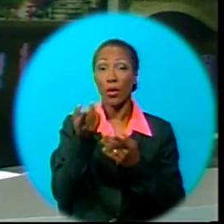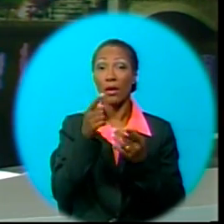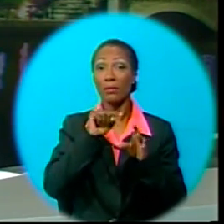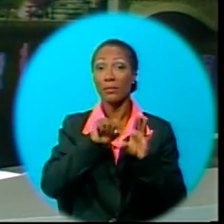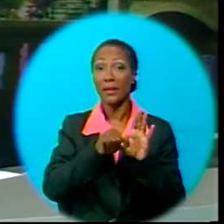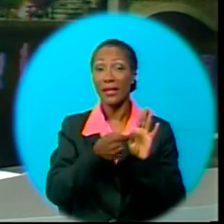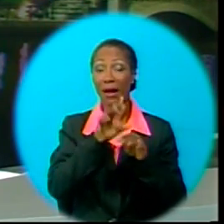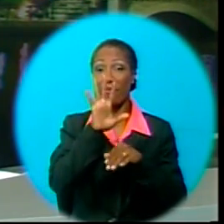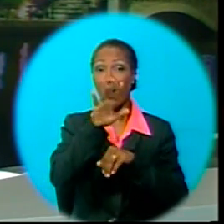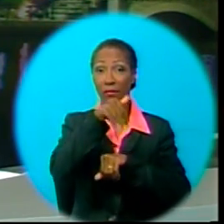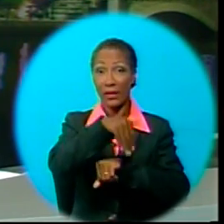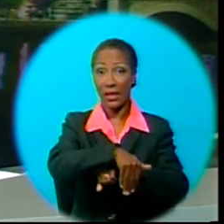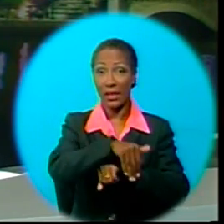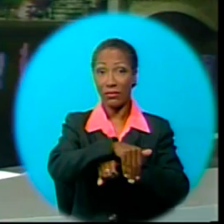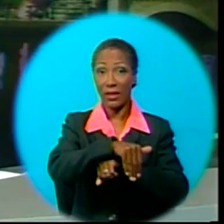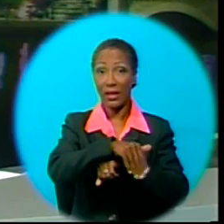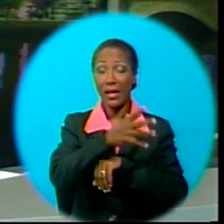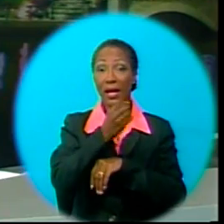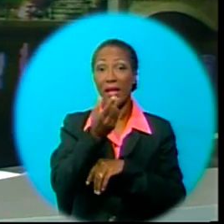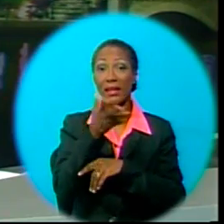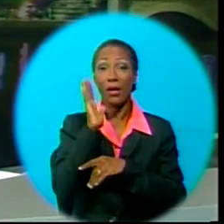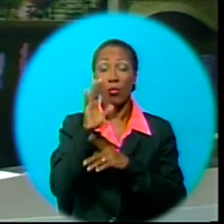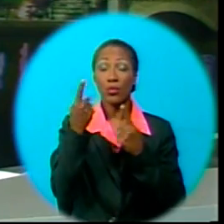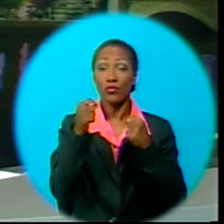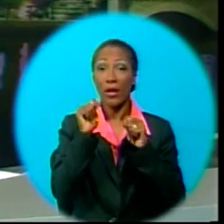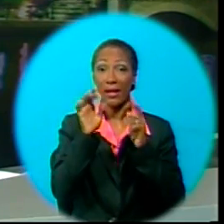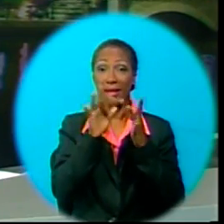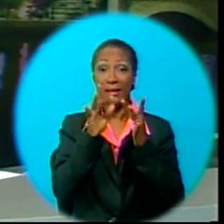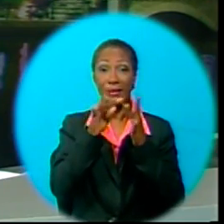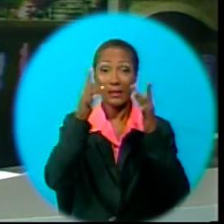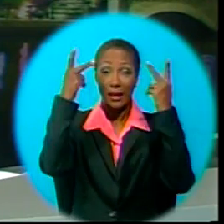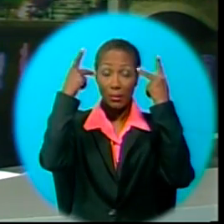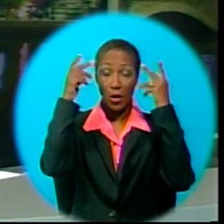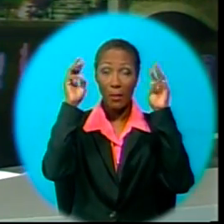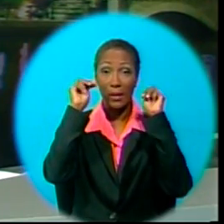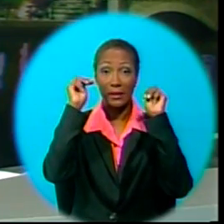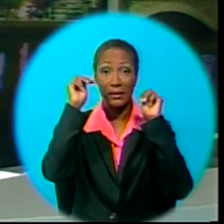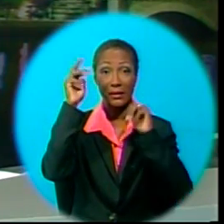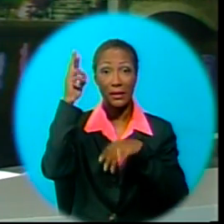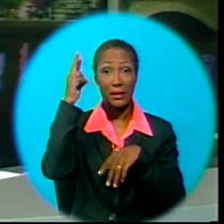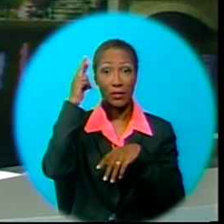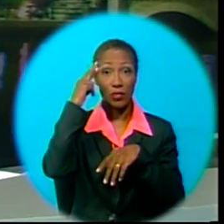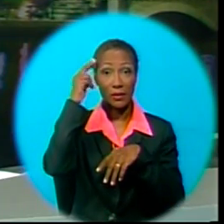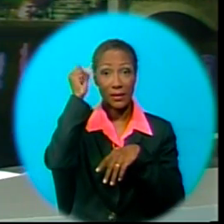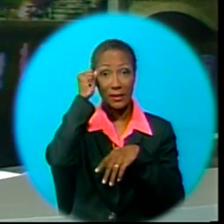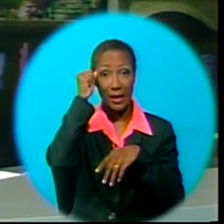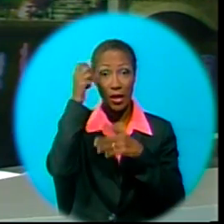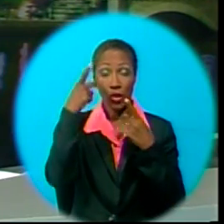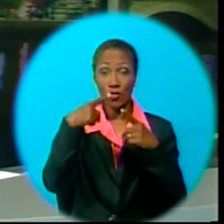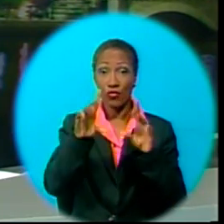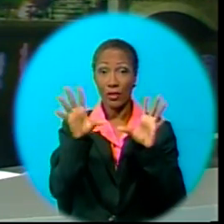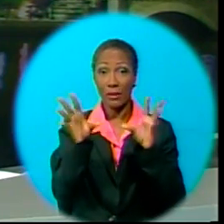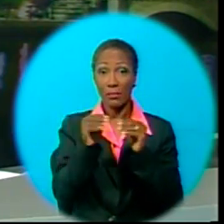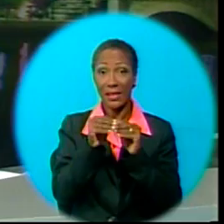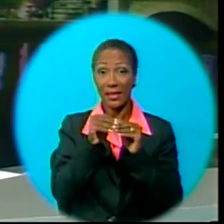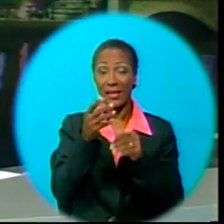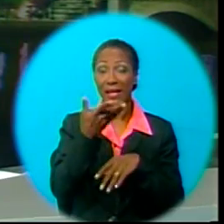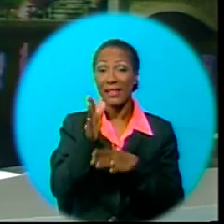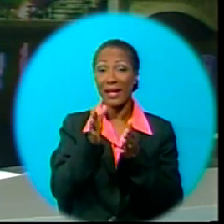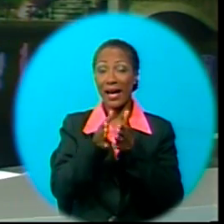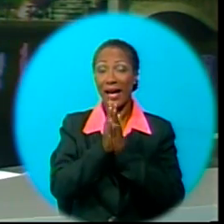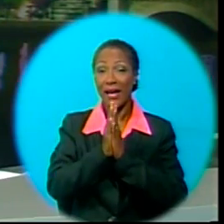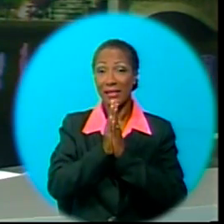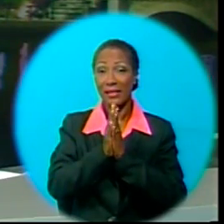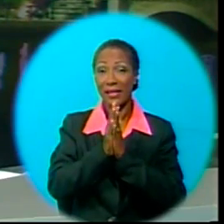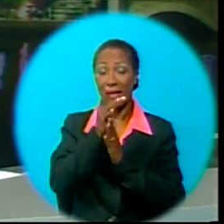efforts will be made to connect with Prime Minister Roosevelt Skerrit during the course of the meeting. The group has already made an appeal for assistance to